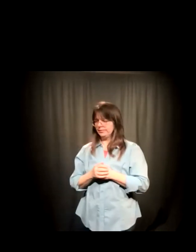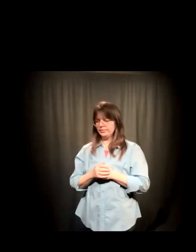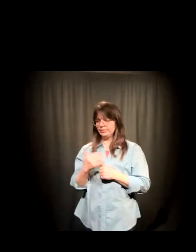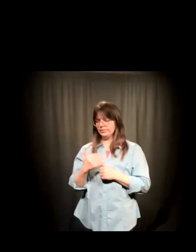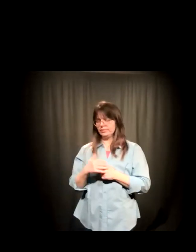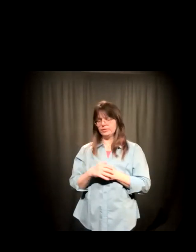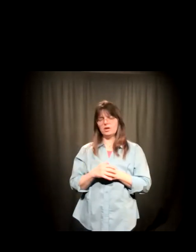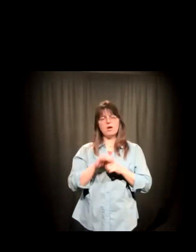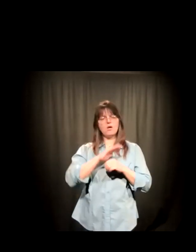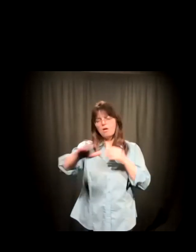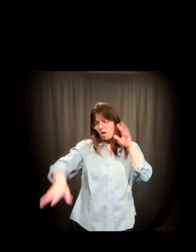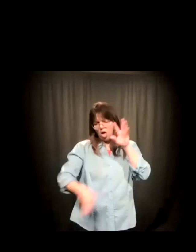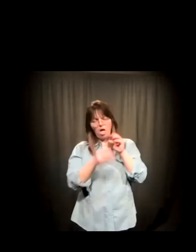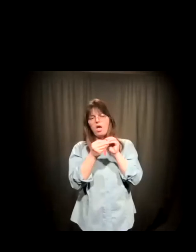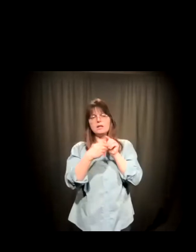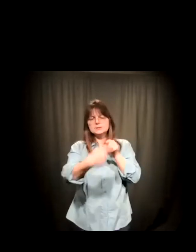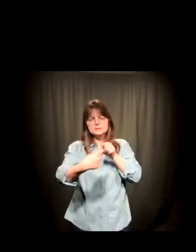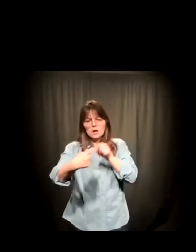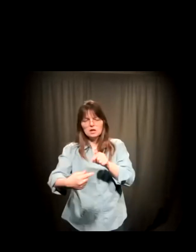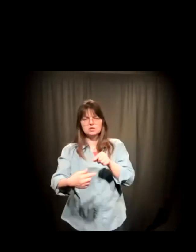Alexander Graham Bell.